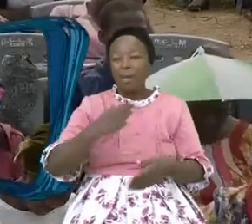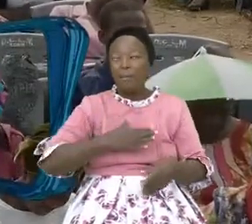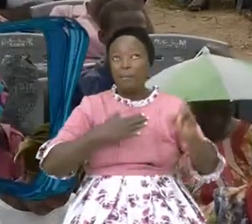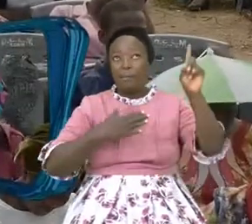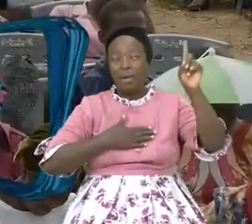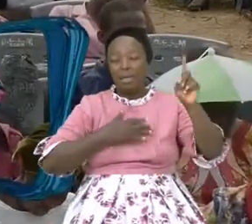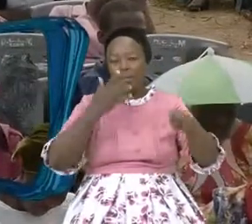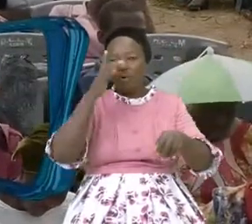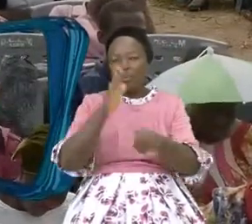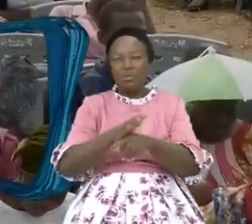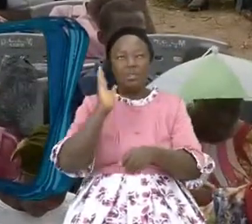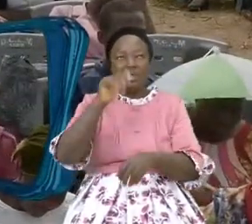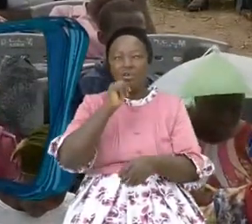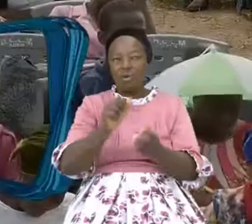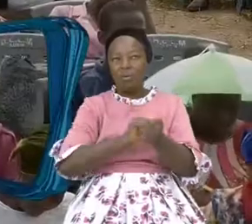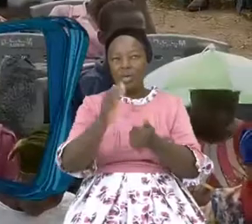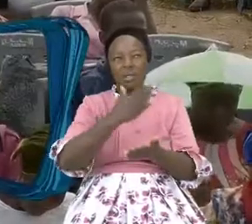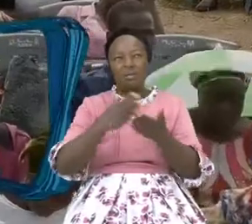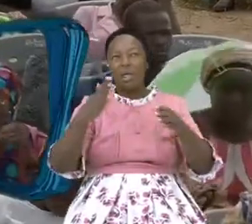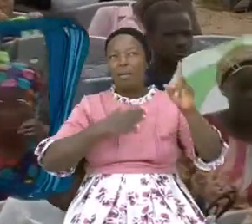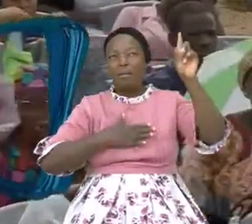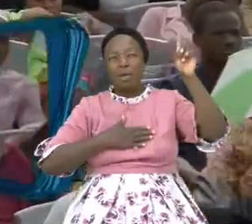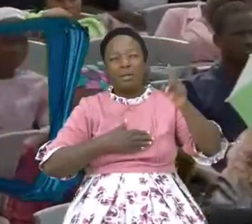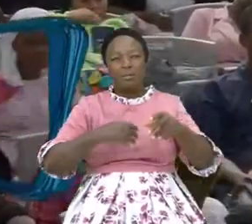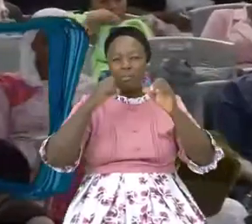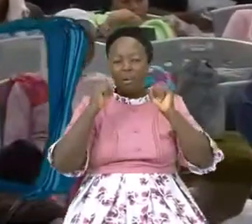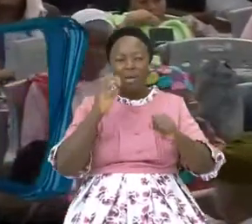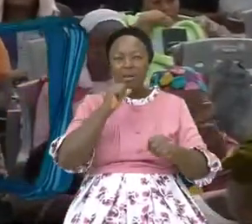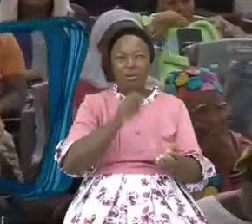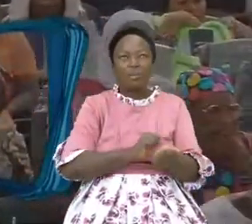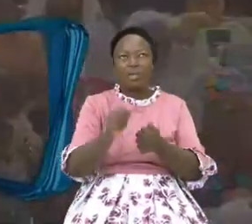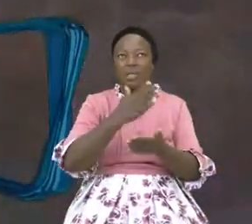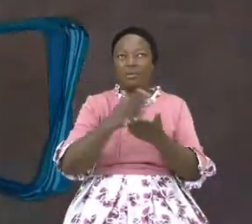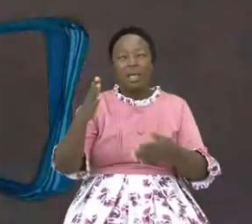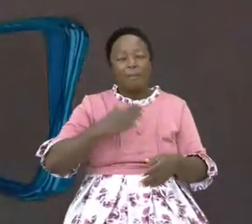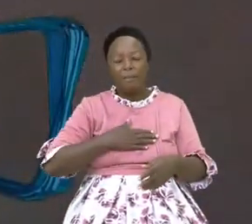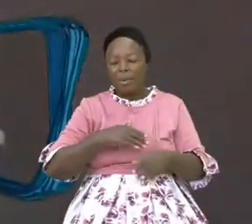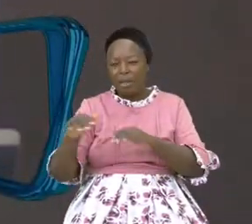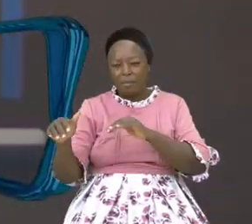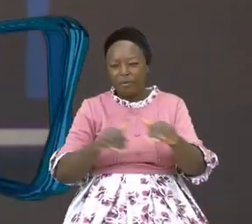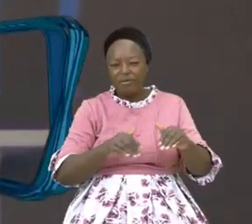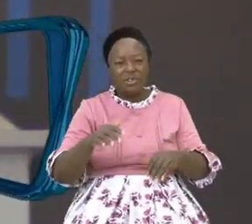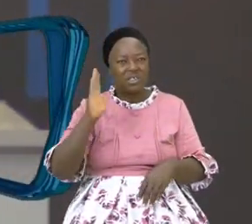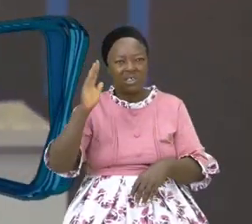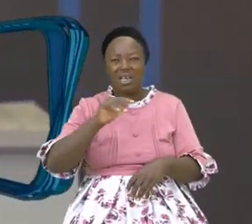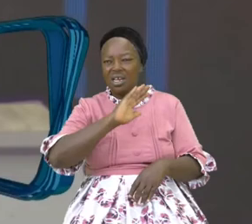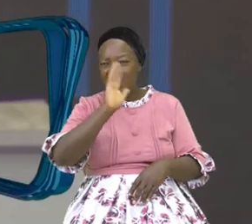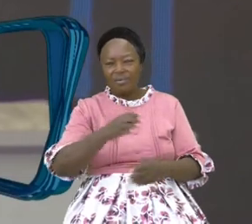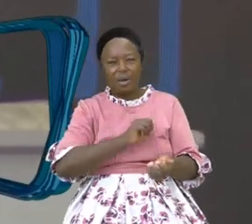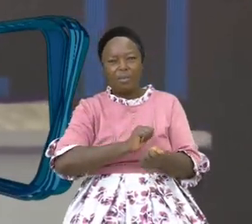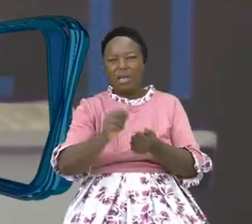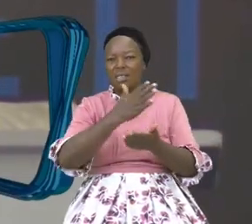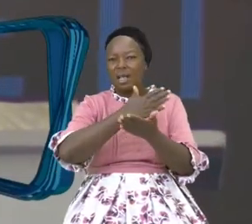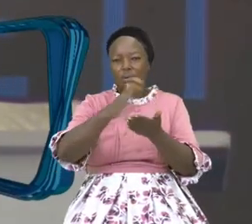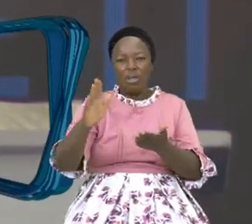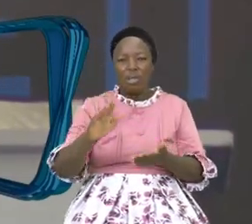not pass away. My power shall not pass away. My performance shall never pass away.